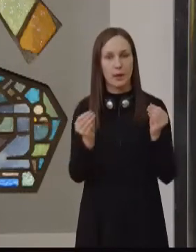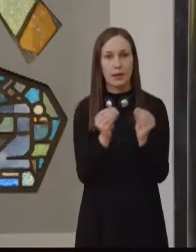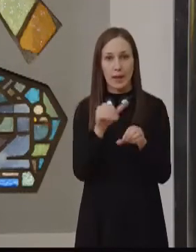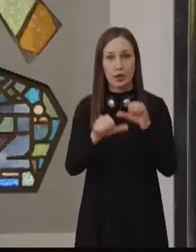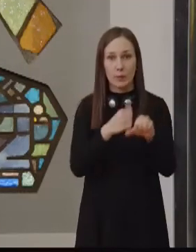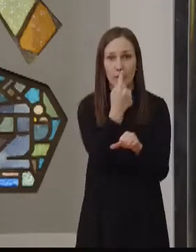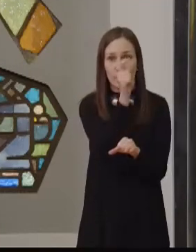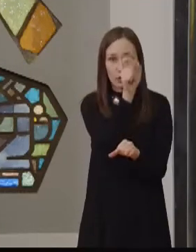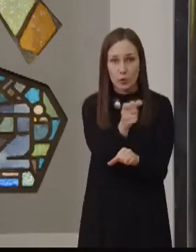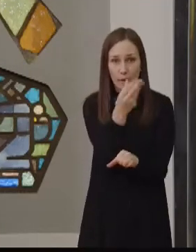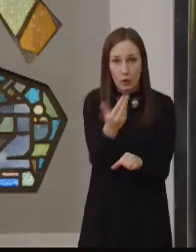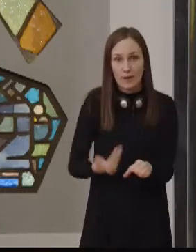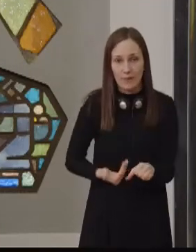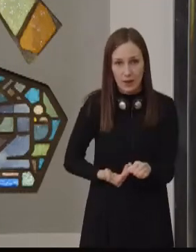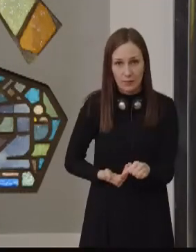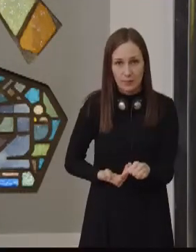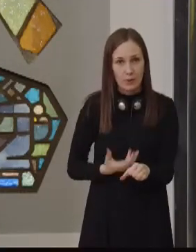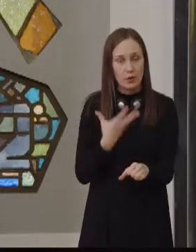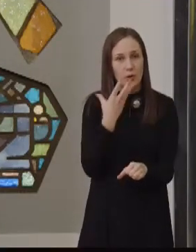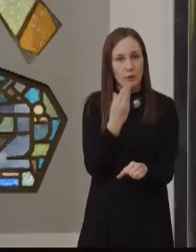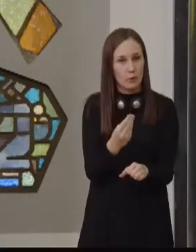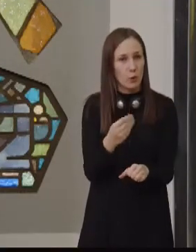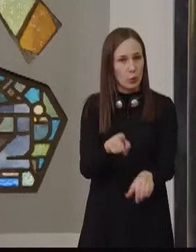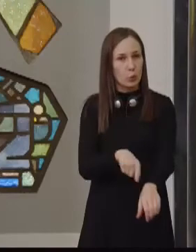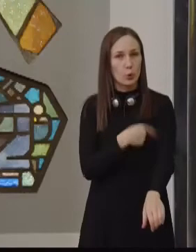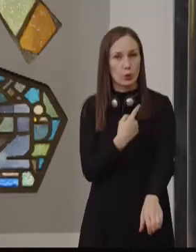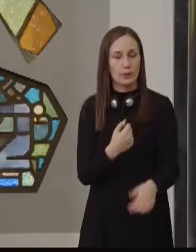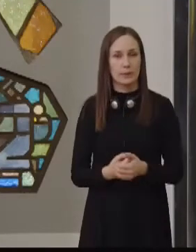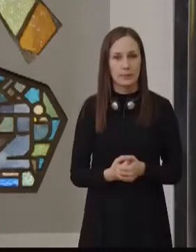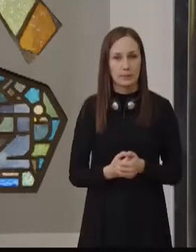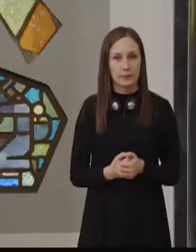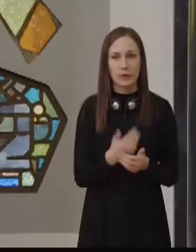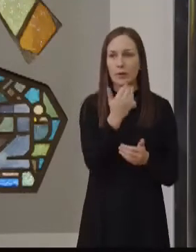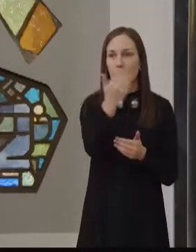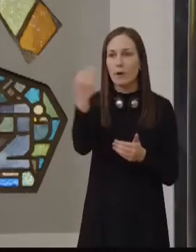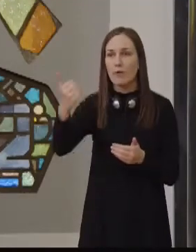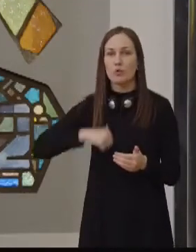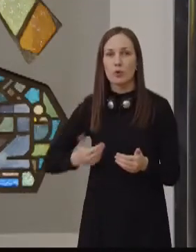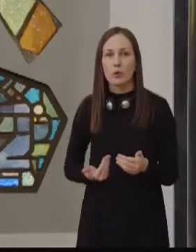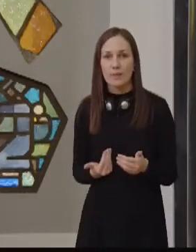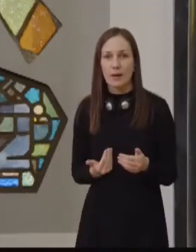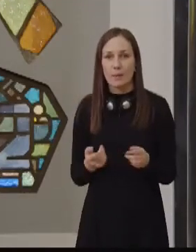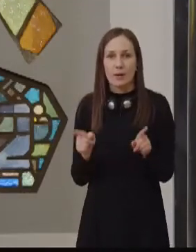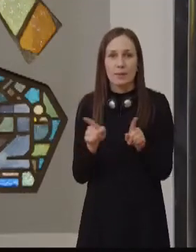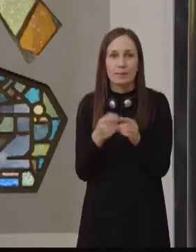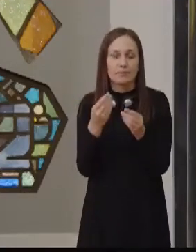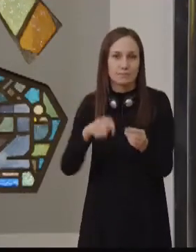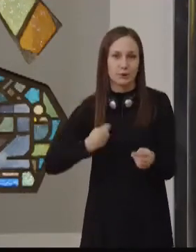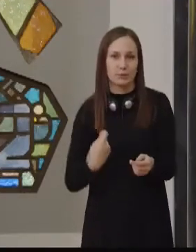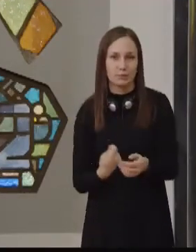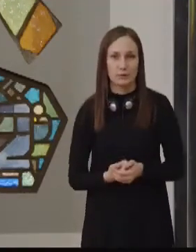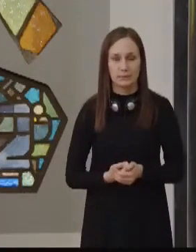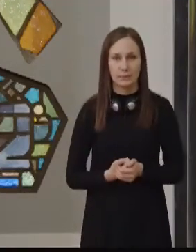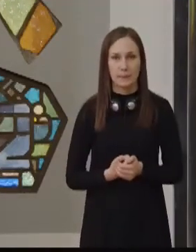now 33. So it took 10 years of my life for the changes to be made.